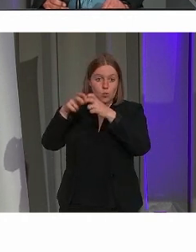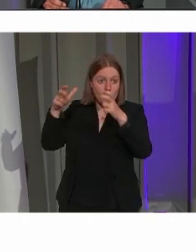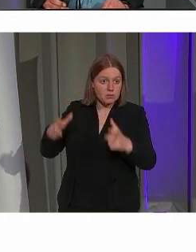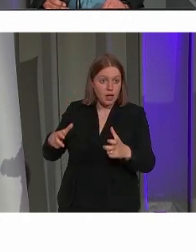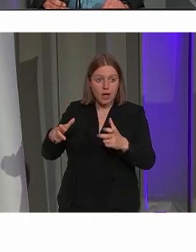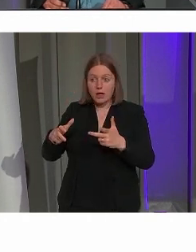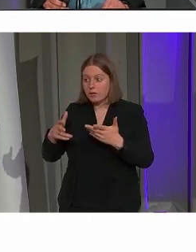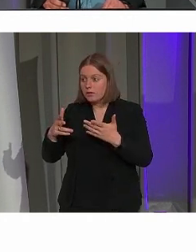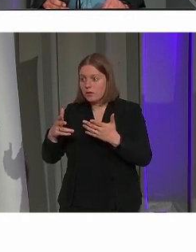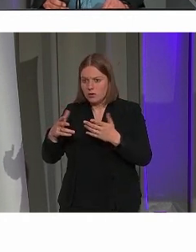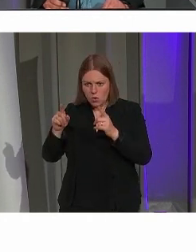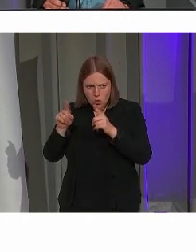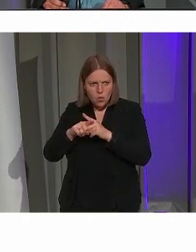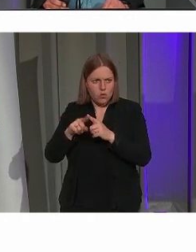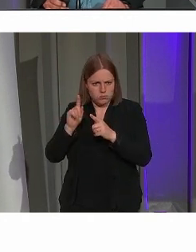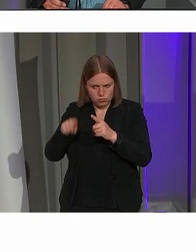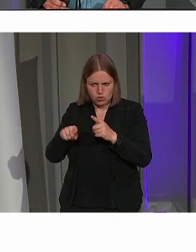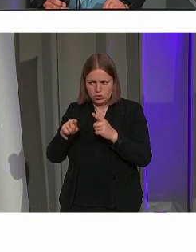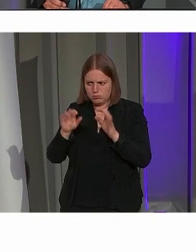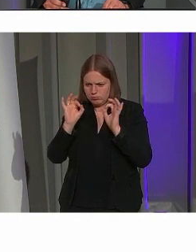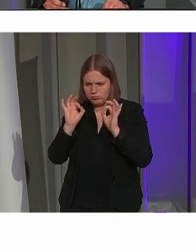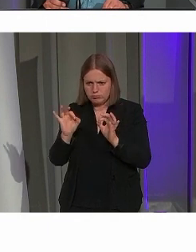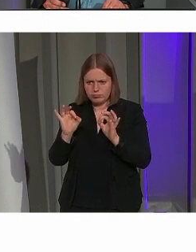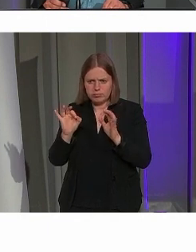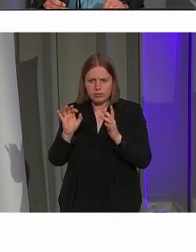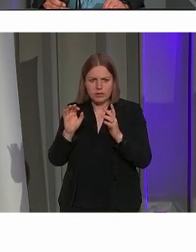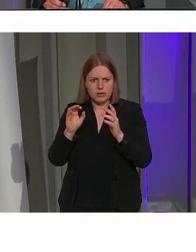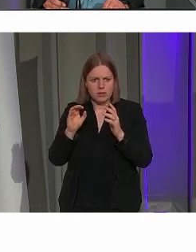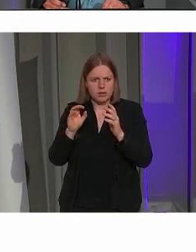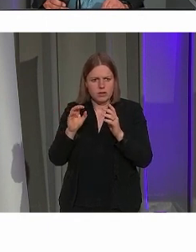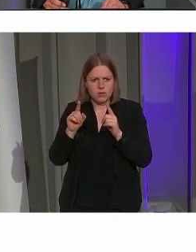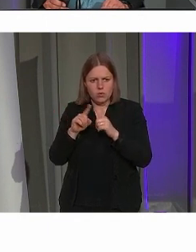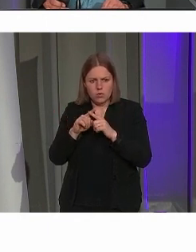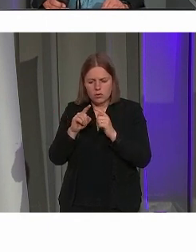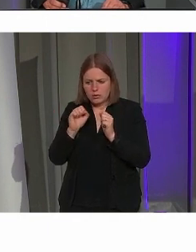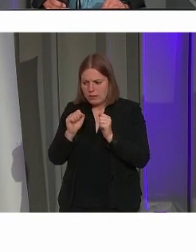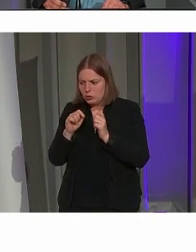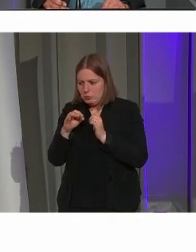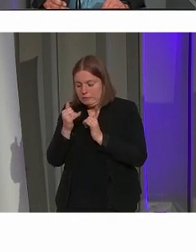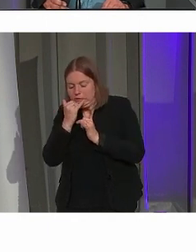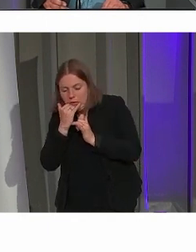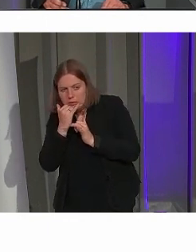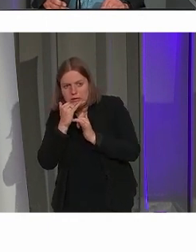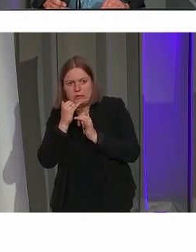is accessible to all. We need to